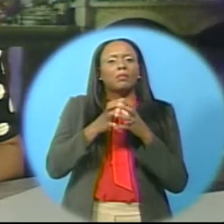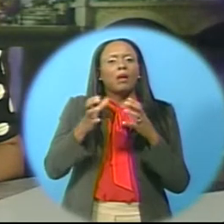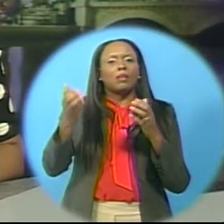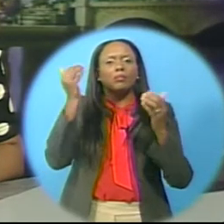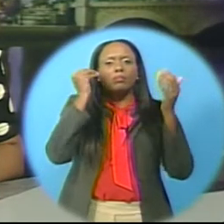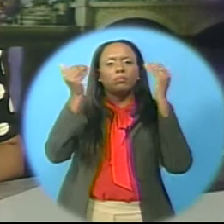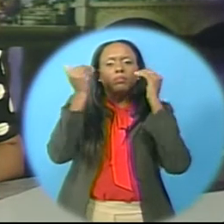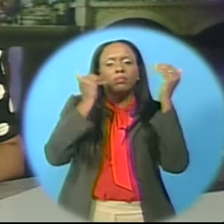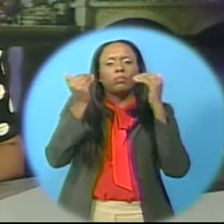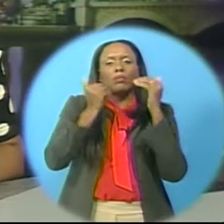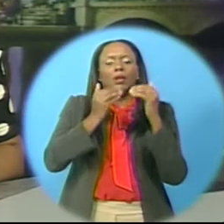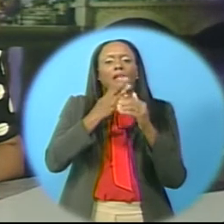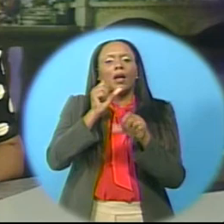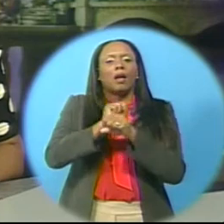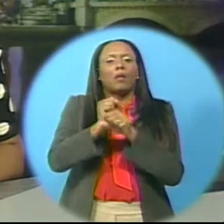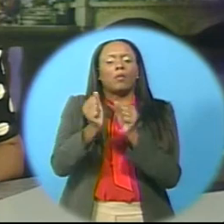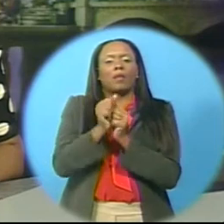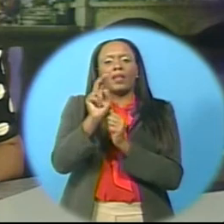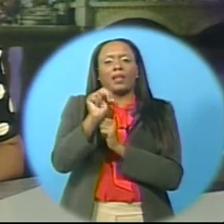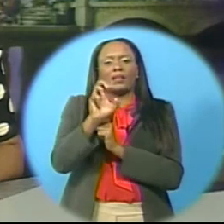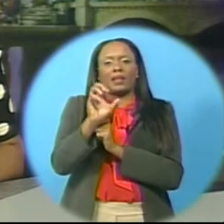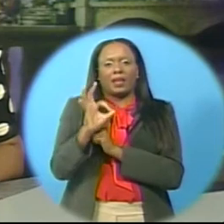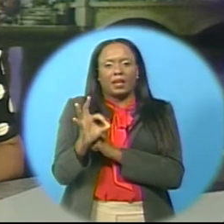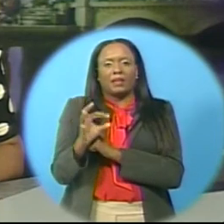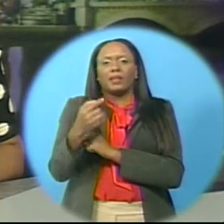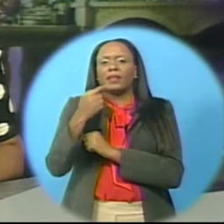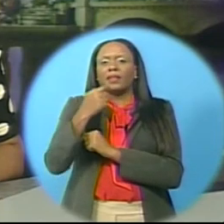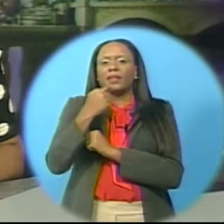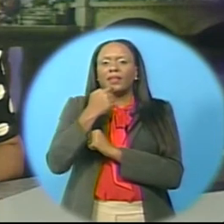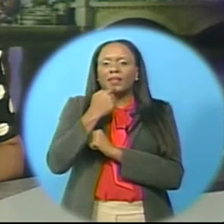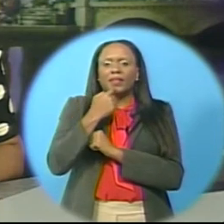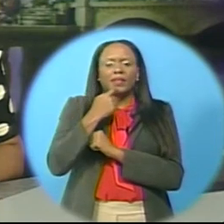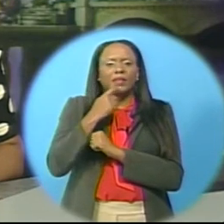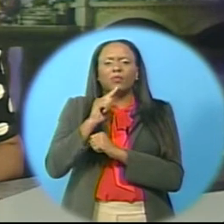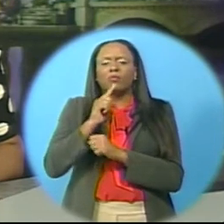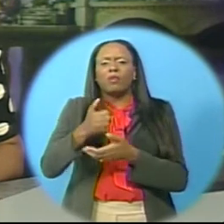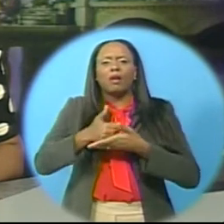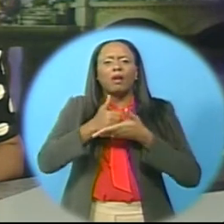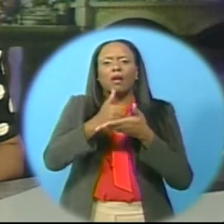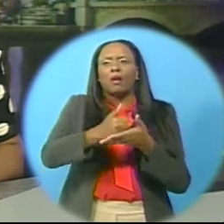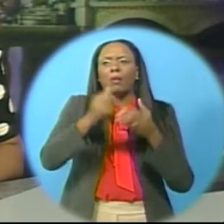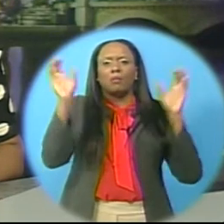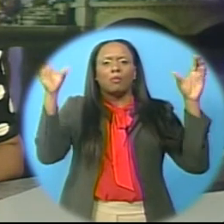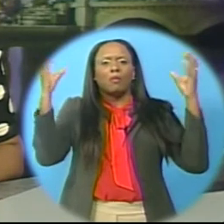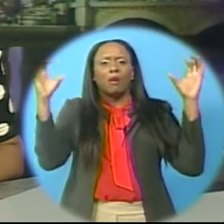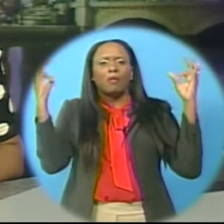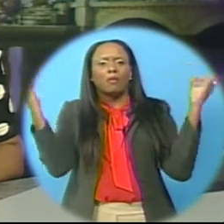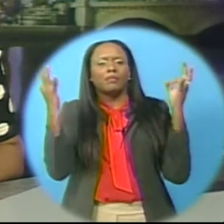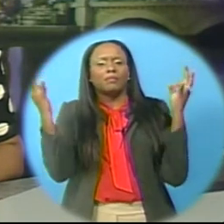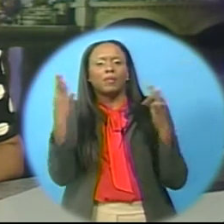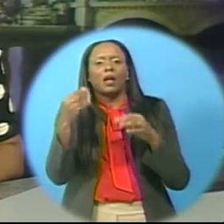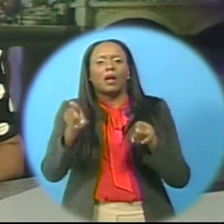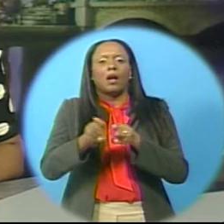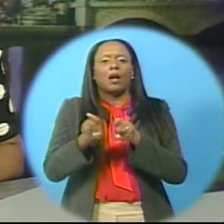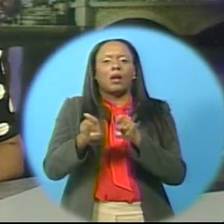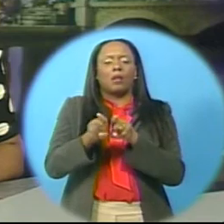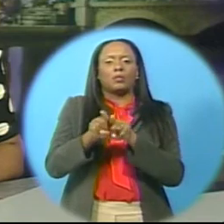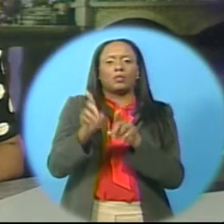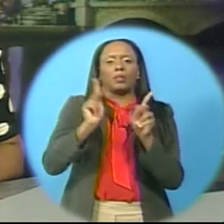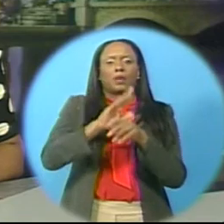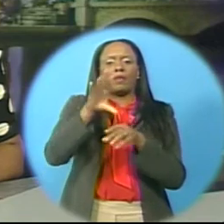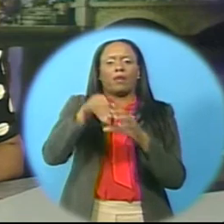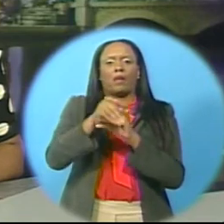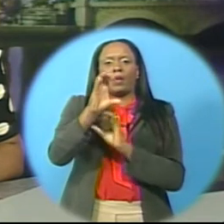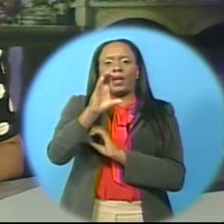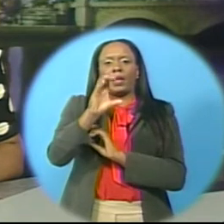operational procedures within the NCF. The foundation says that Mr. Brown has made an indelible contribution to the Crop Over Festival and the Calypso